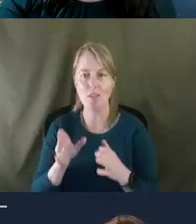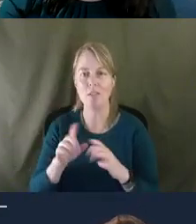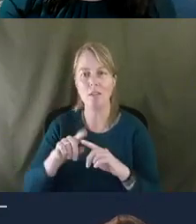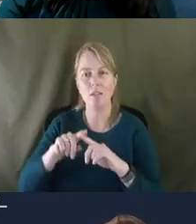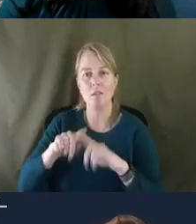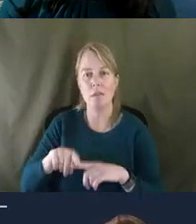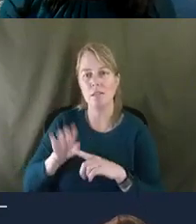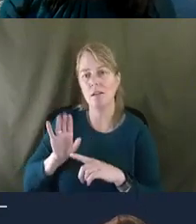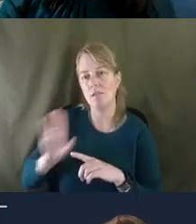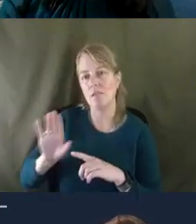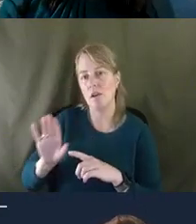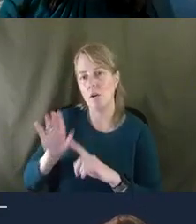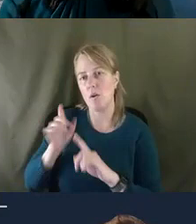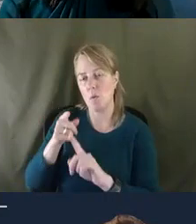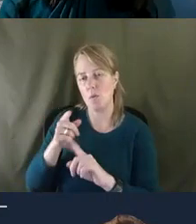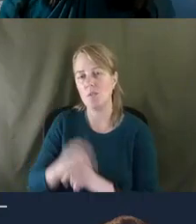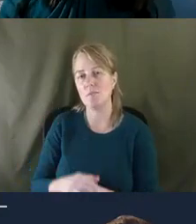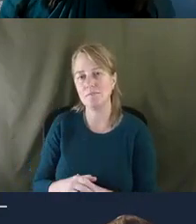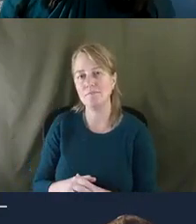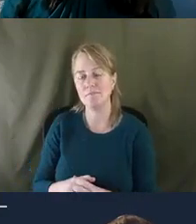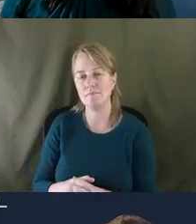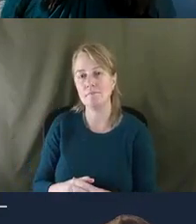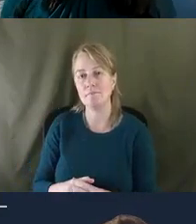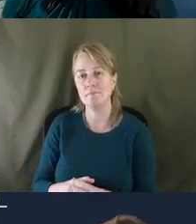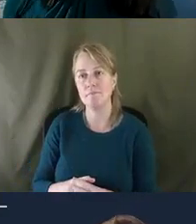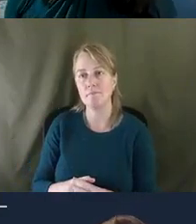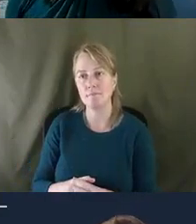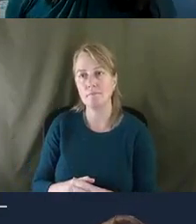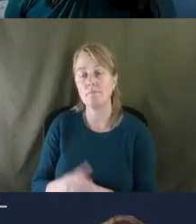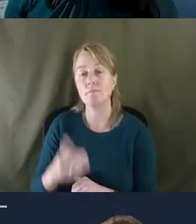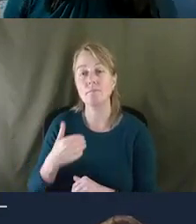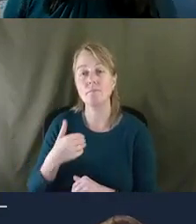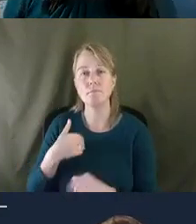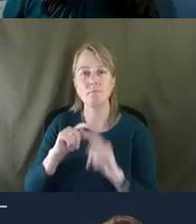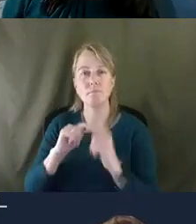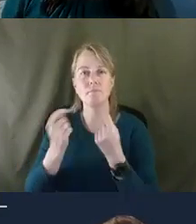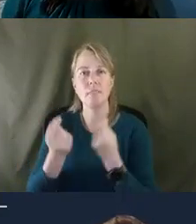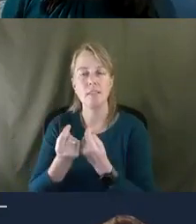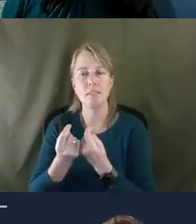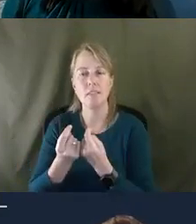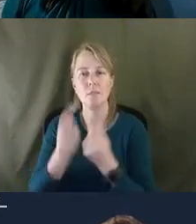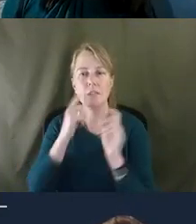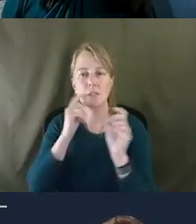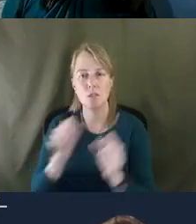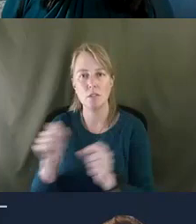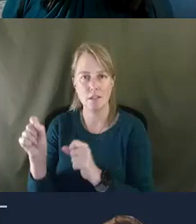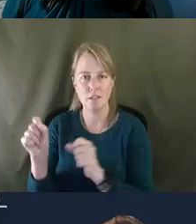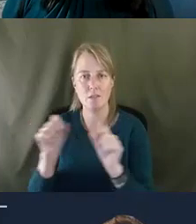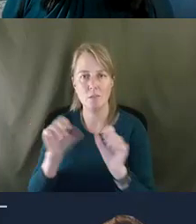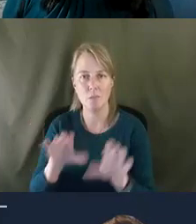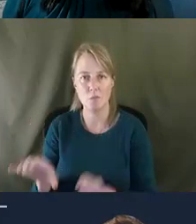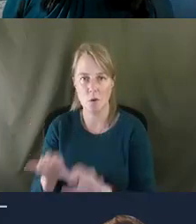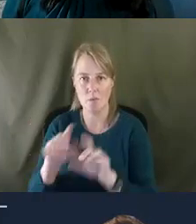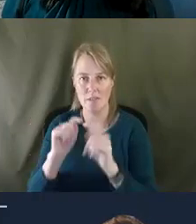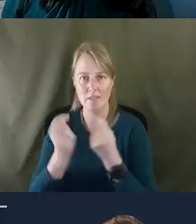they outlined as their goals. And then, we had a team of, my entire strategy and performance team